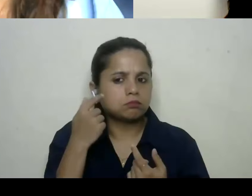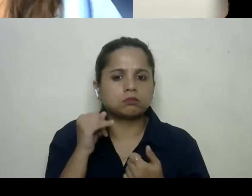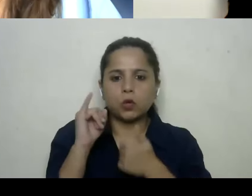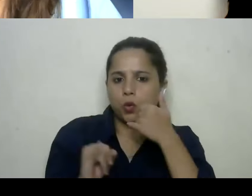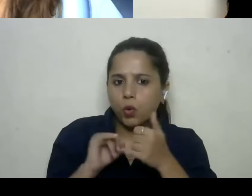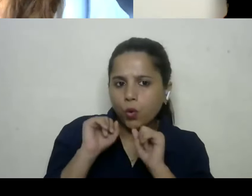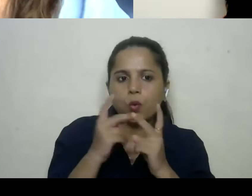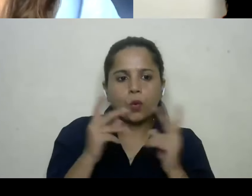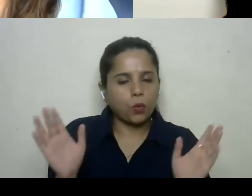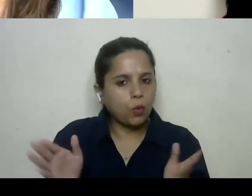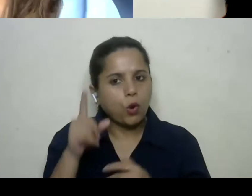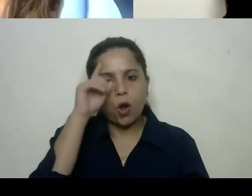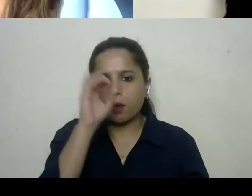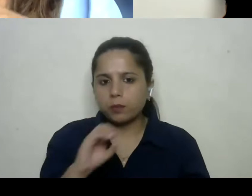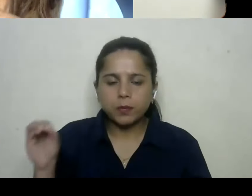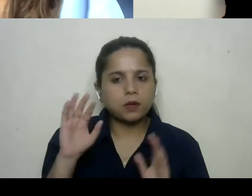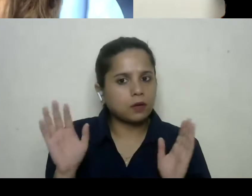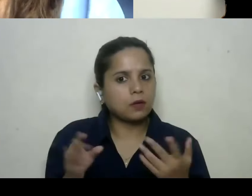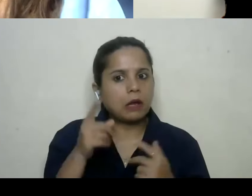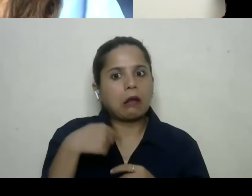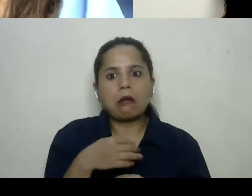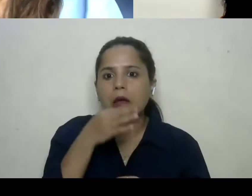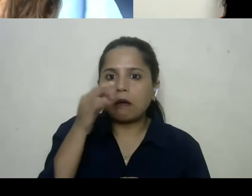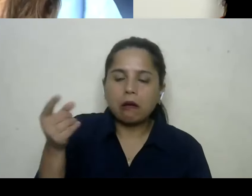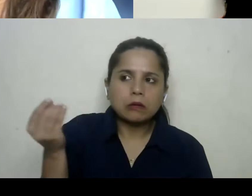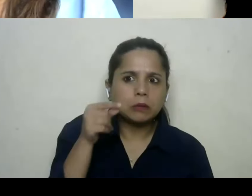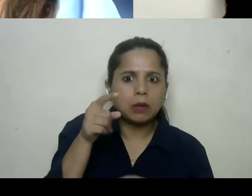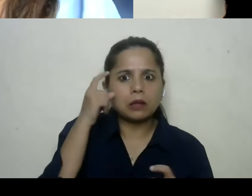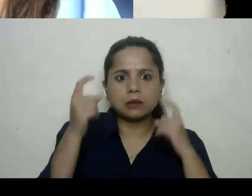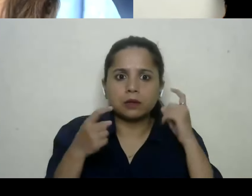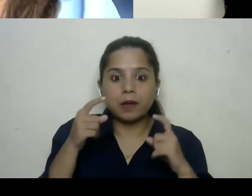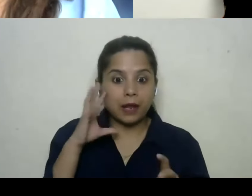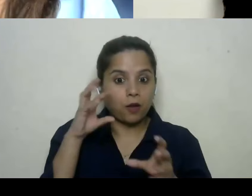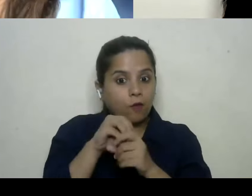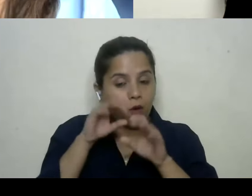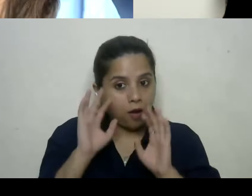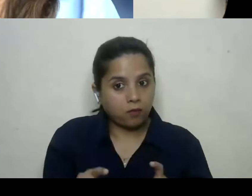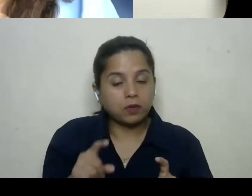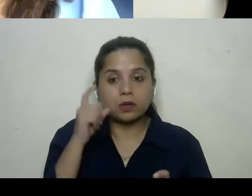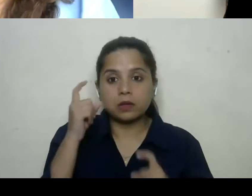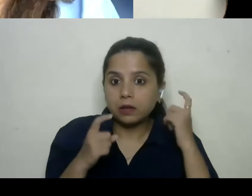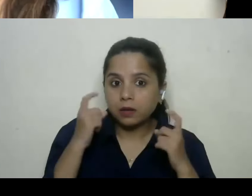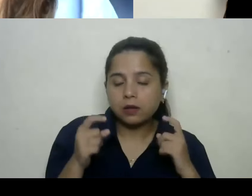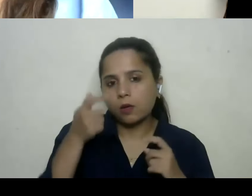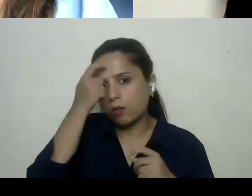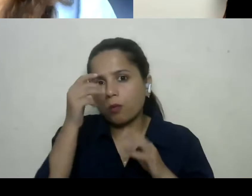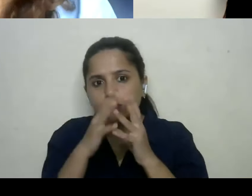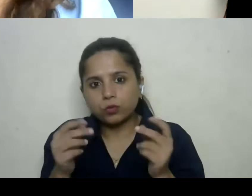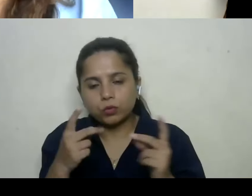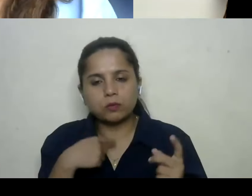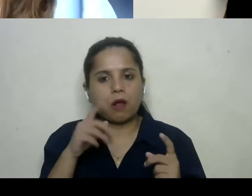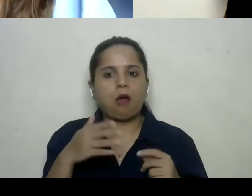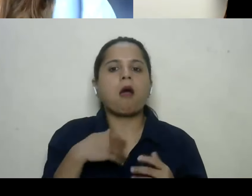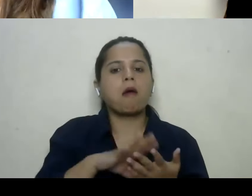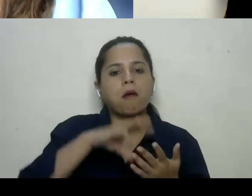yes. give your opinion. So when we ask them to So, do something where the thinking is involved, critical thinking or problem solving, we have taken away